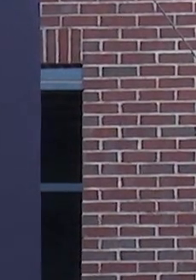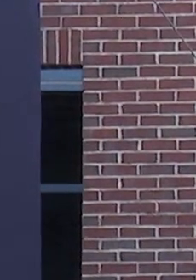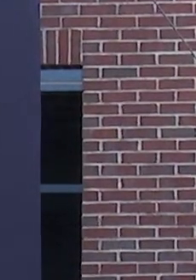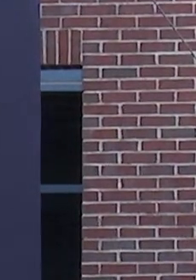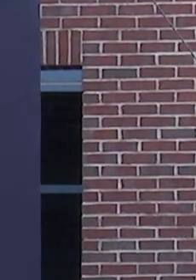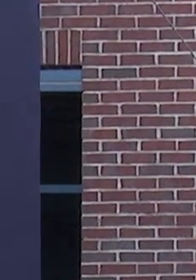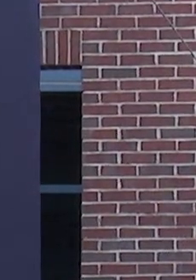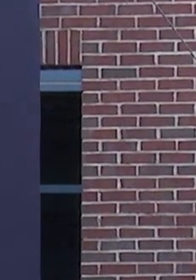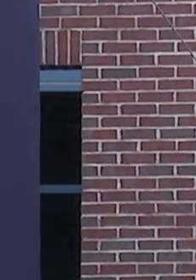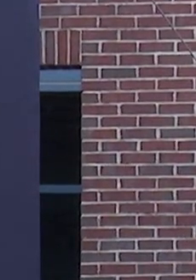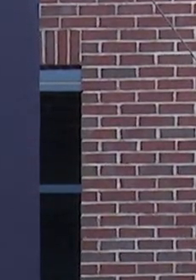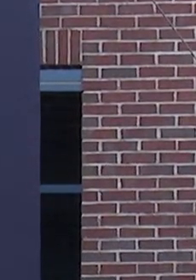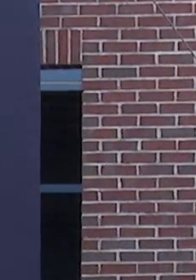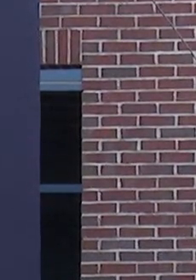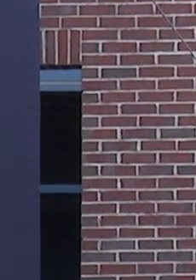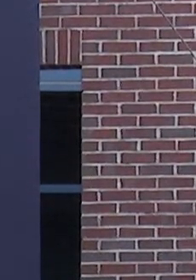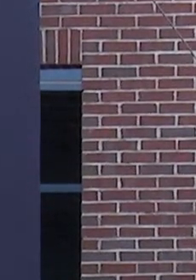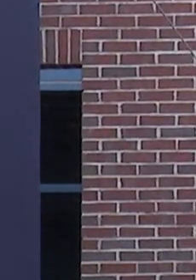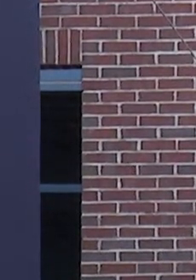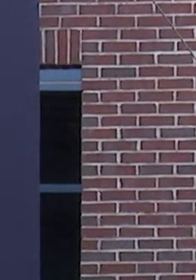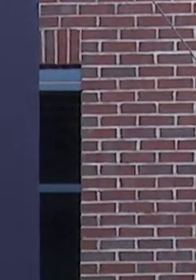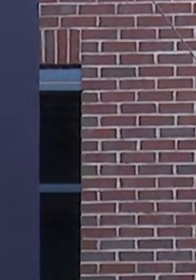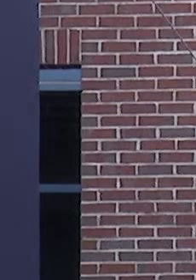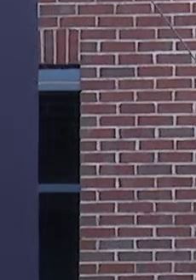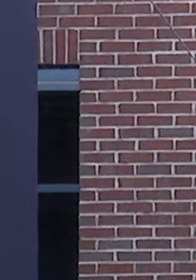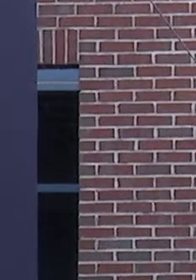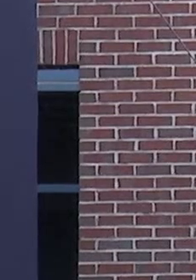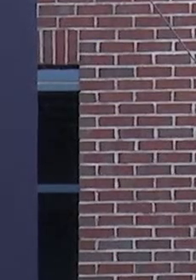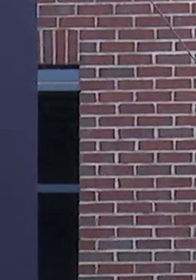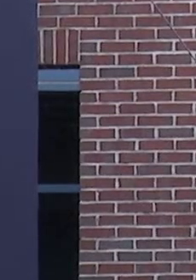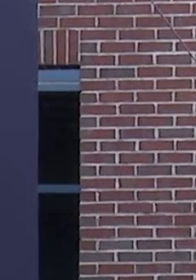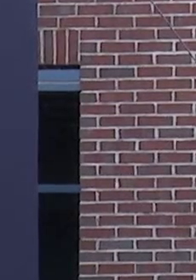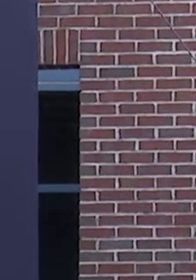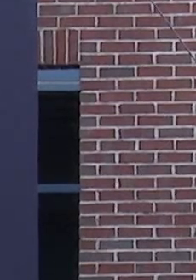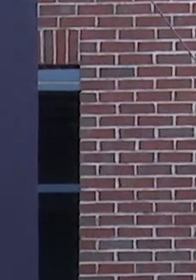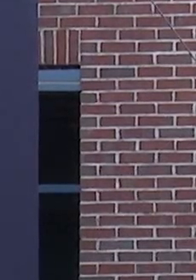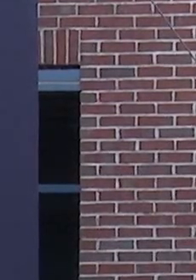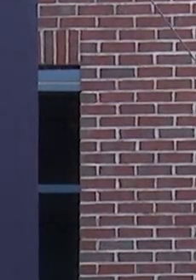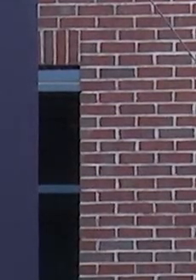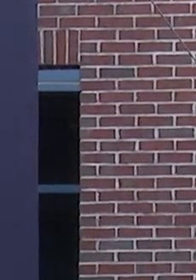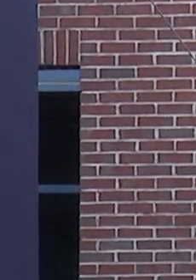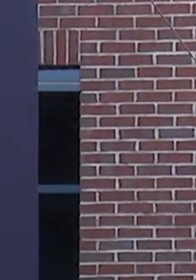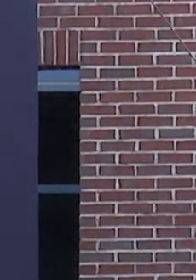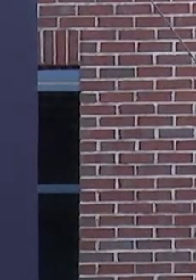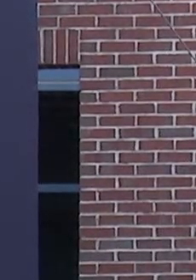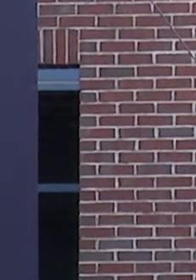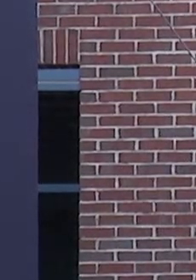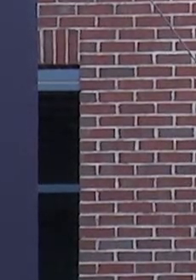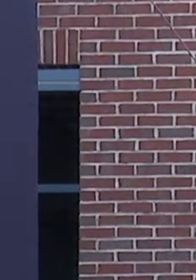Ladies and gentlemen, please welcome Holocaust survivor Rabbi Lazowski.